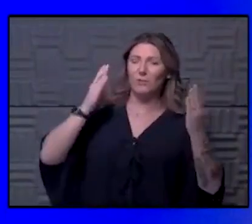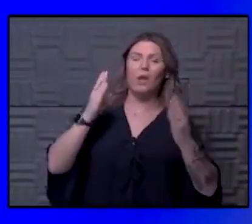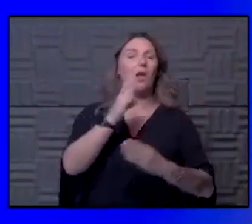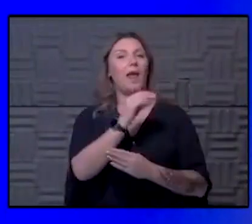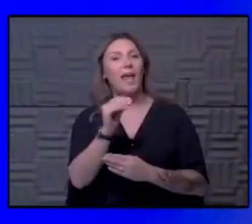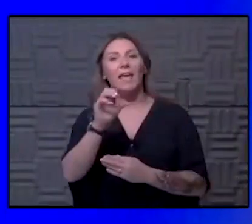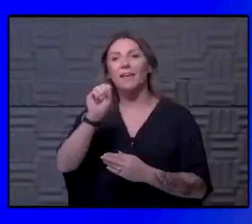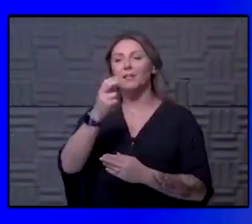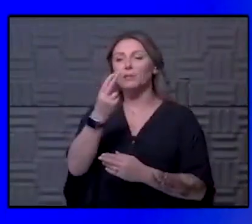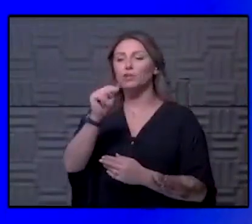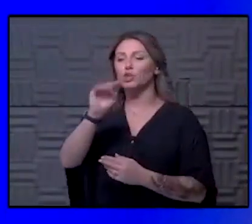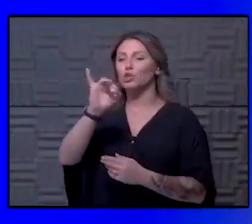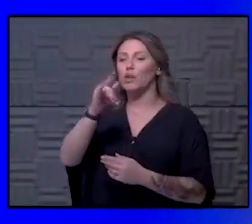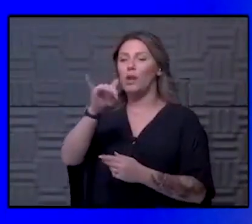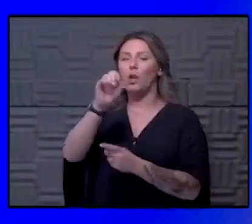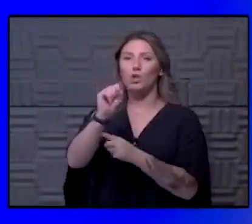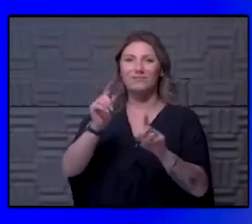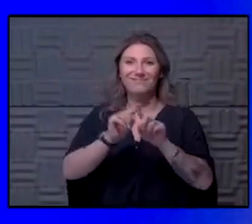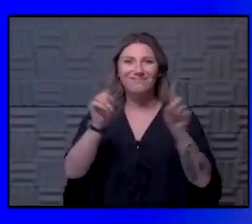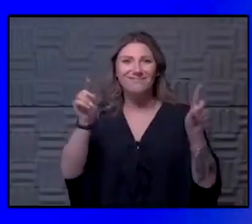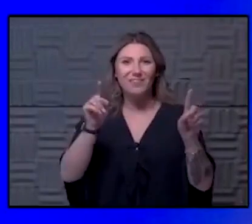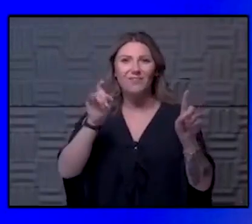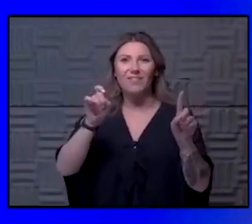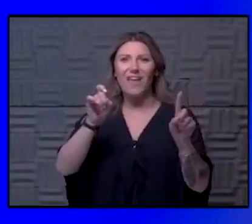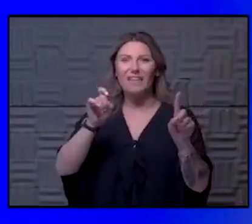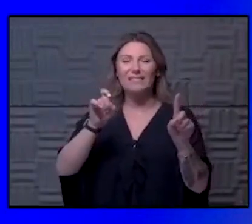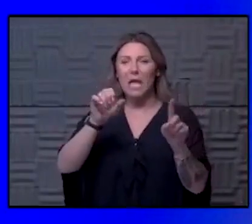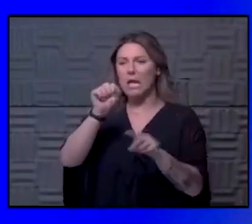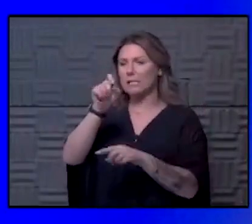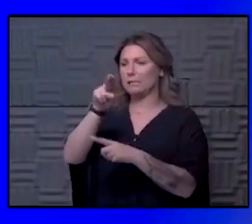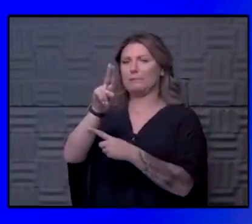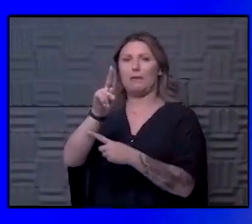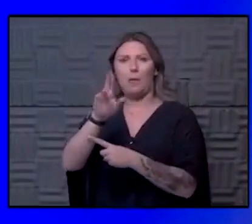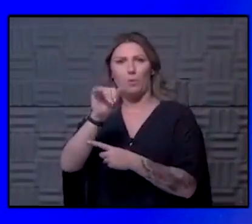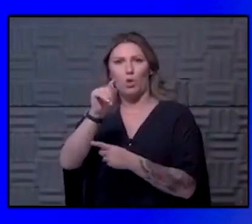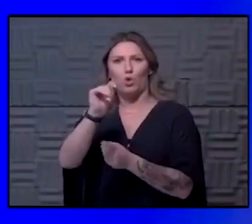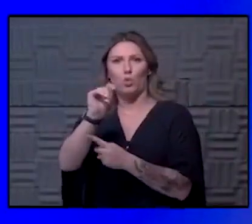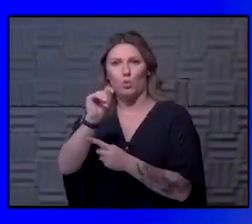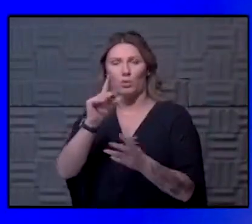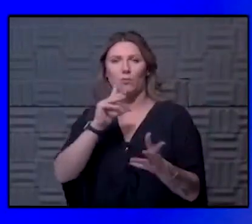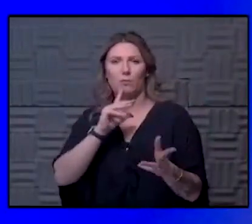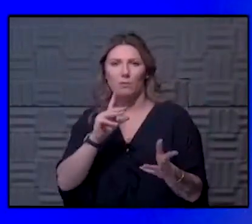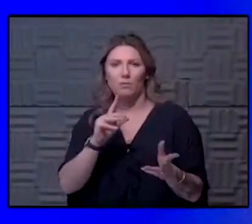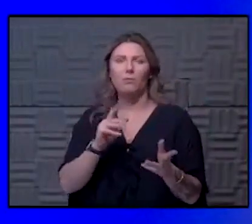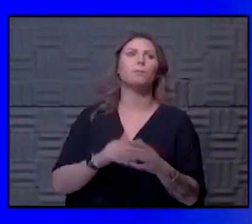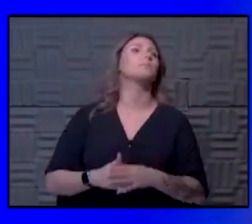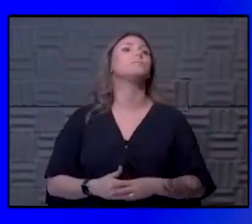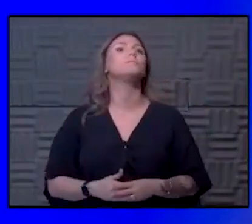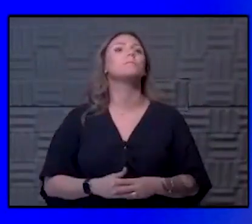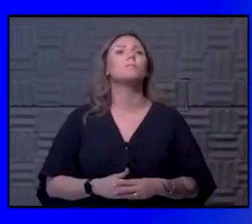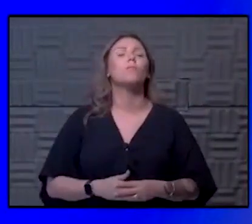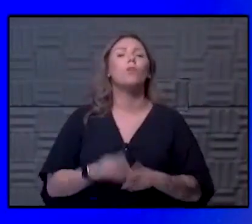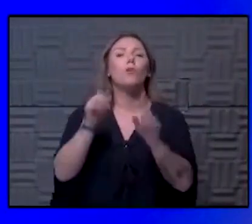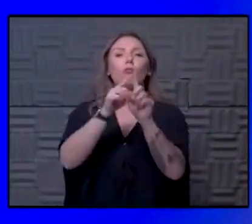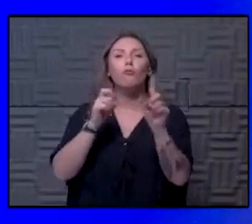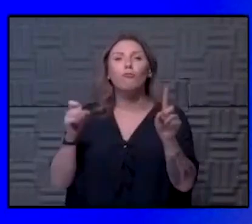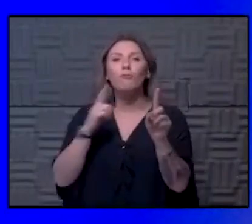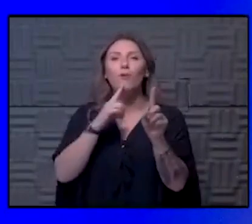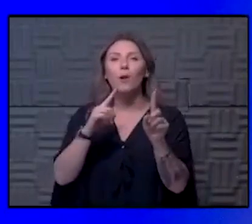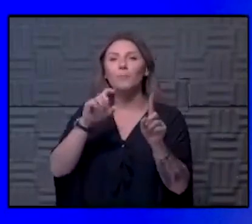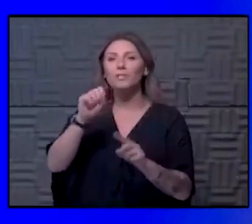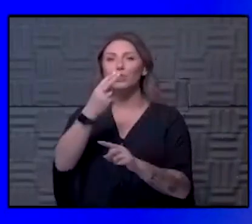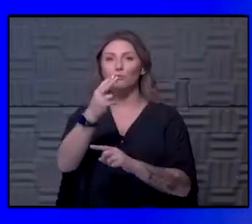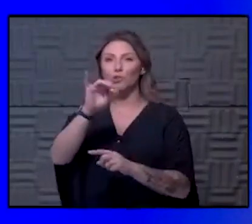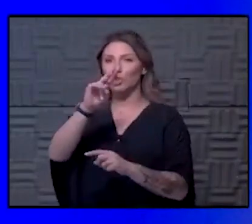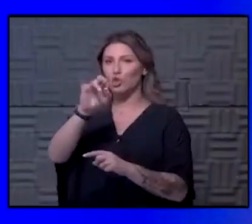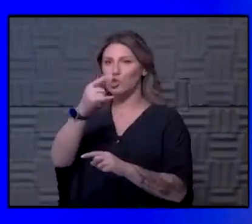shingles vaccine is quite different. It's a subunit of the shingles virus,